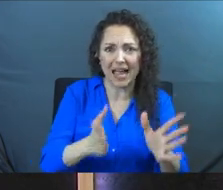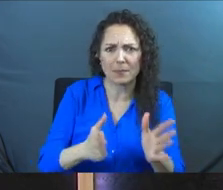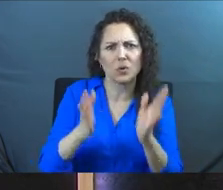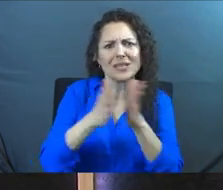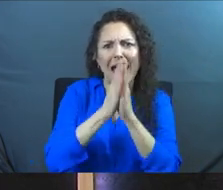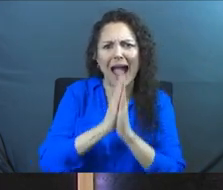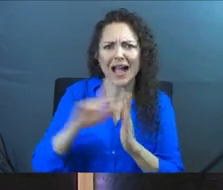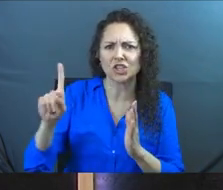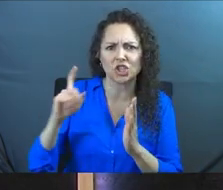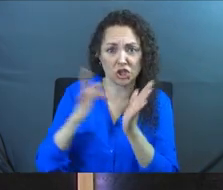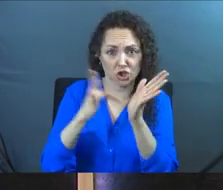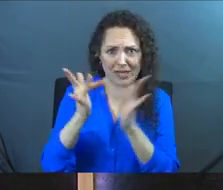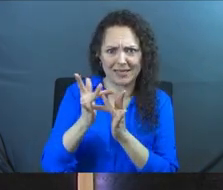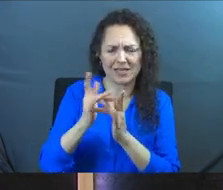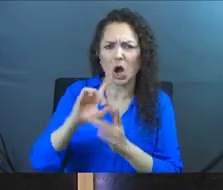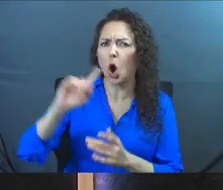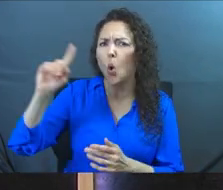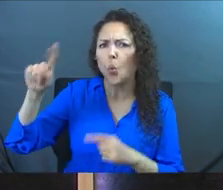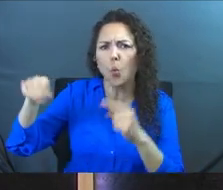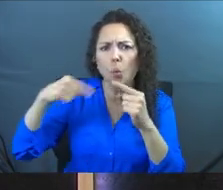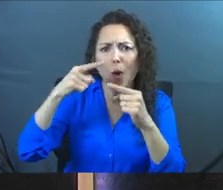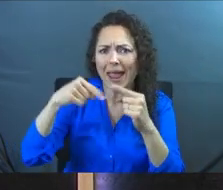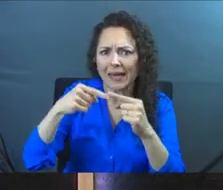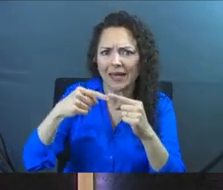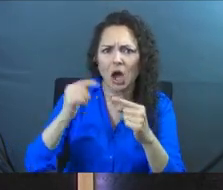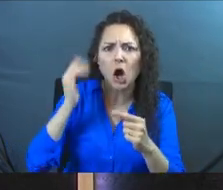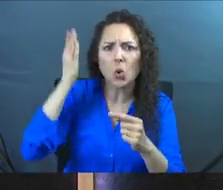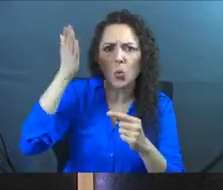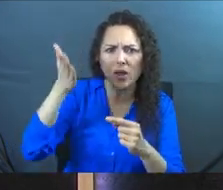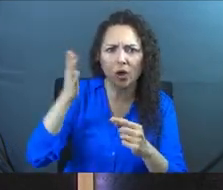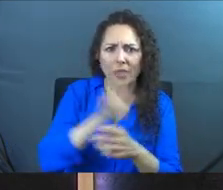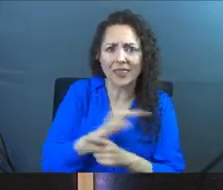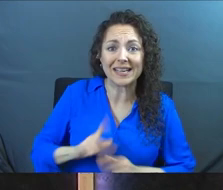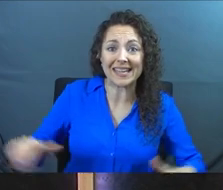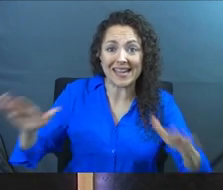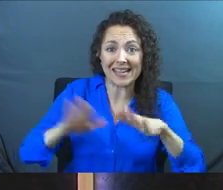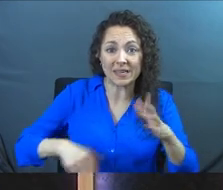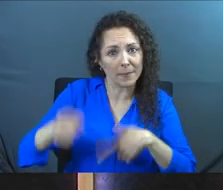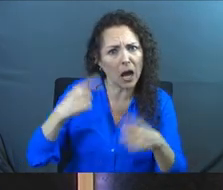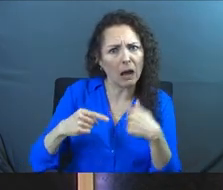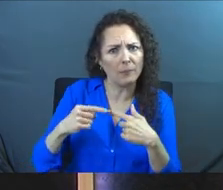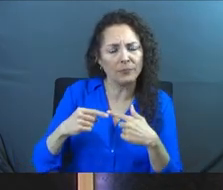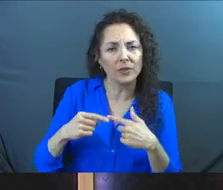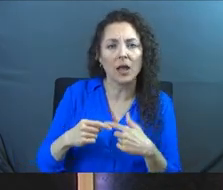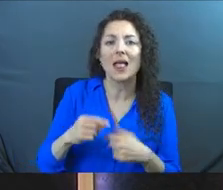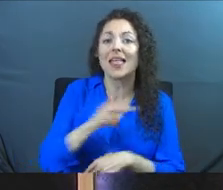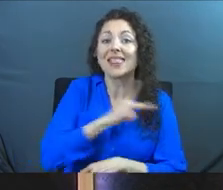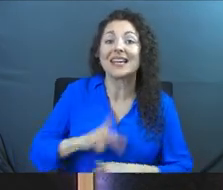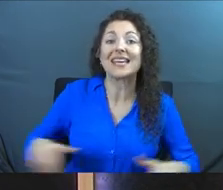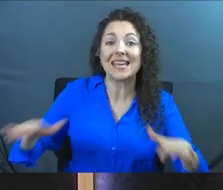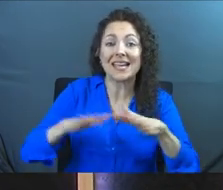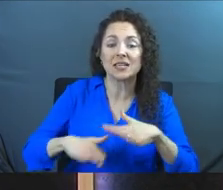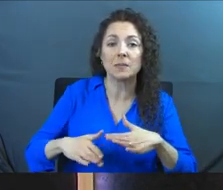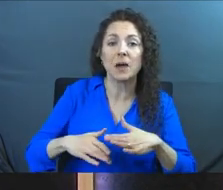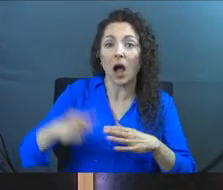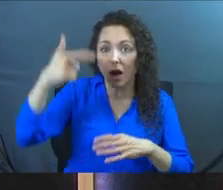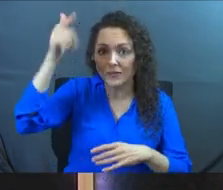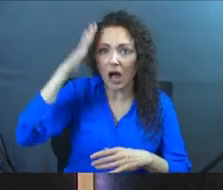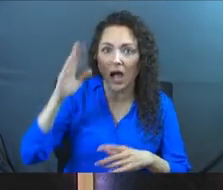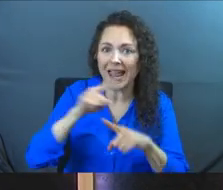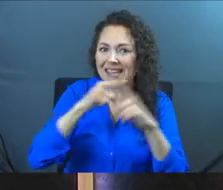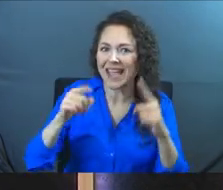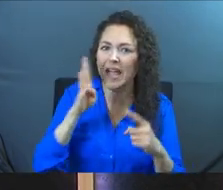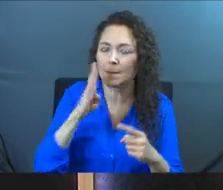really practical question. When's it coming? Like, going to actually be here? And Jesus says this. Jesus replied, "The kingdom of God can't be detected by